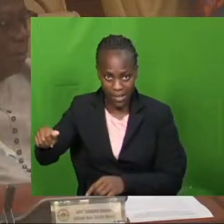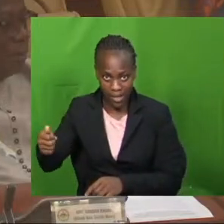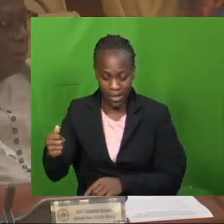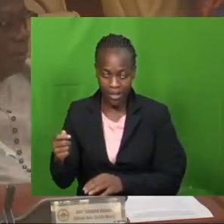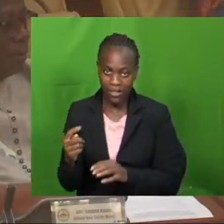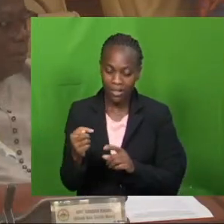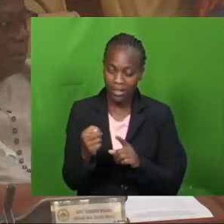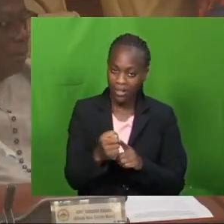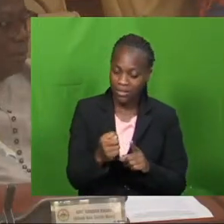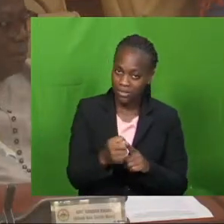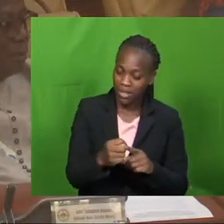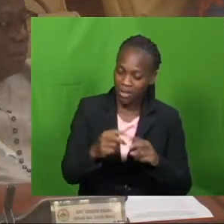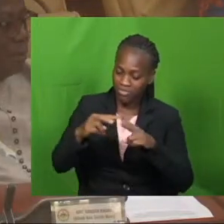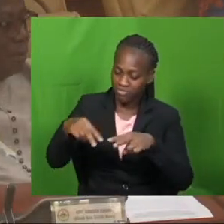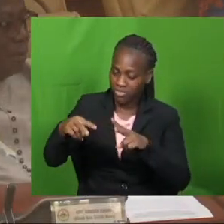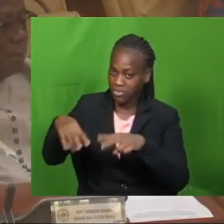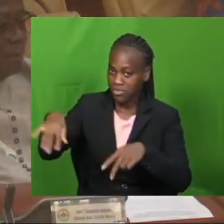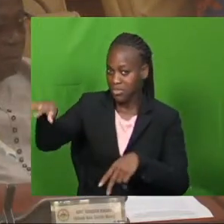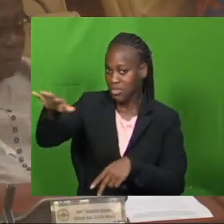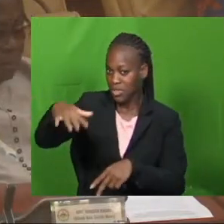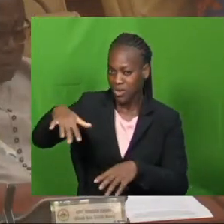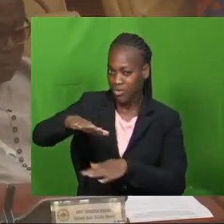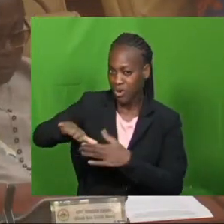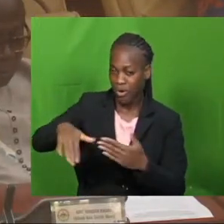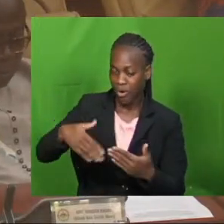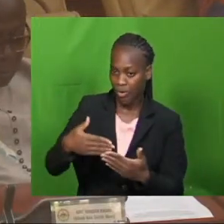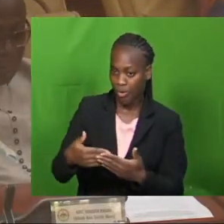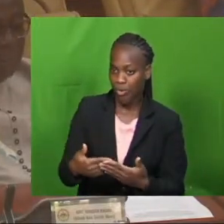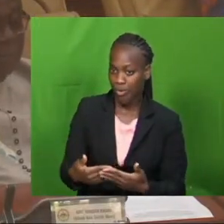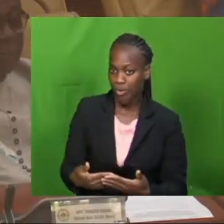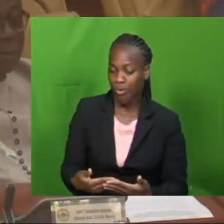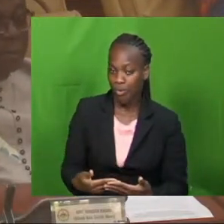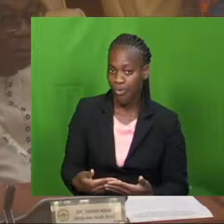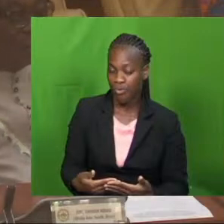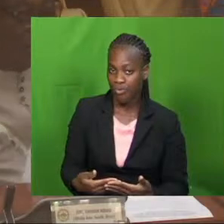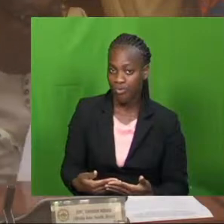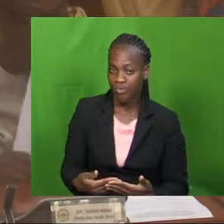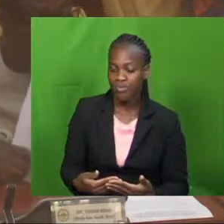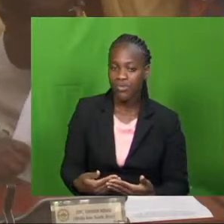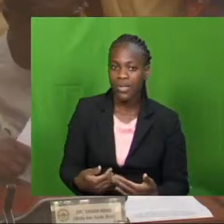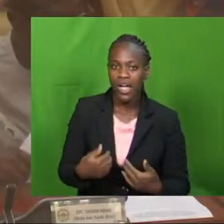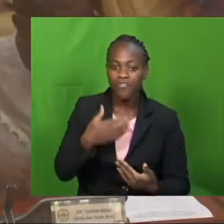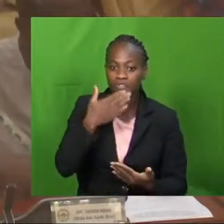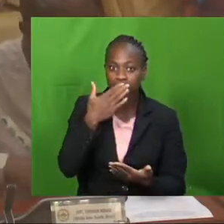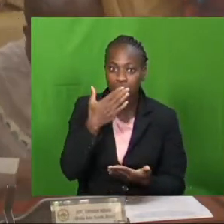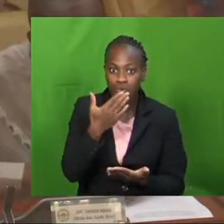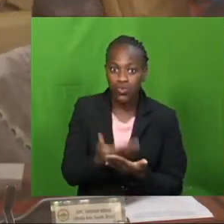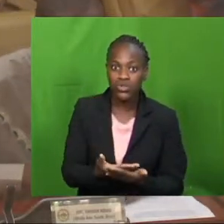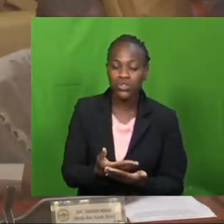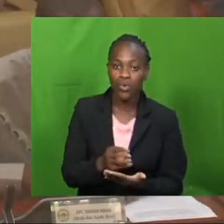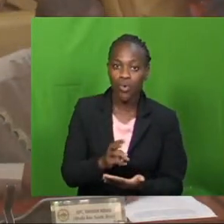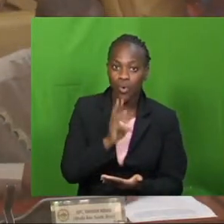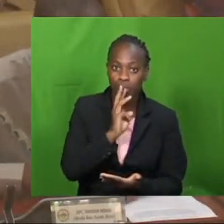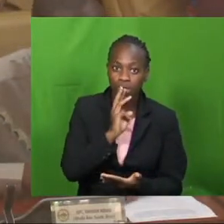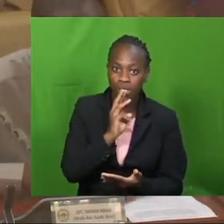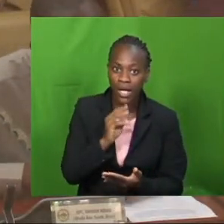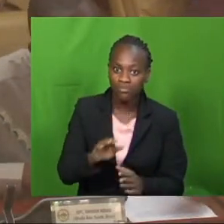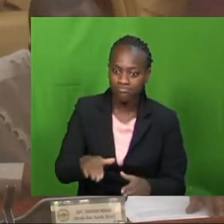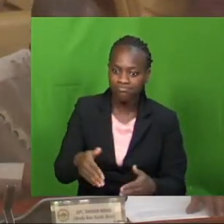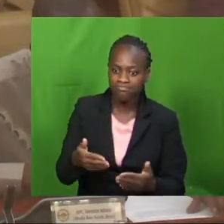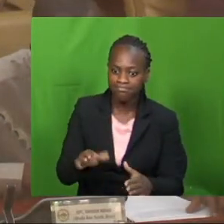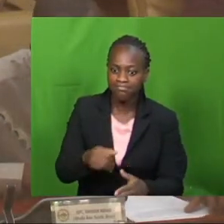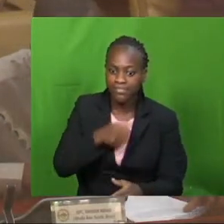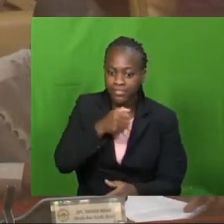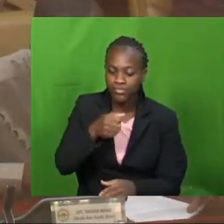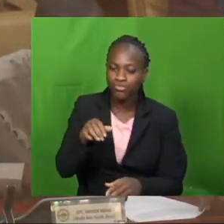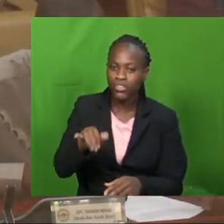towns and villages in the area. And it comes with a dedicated power supply, which would ensure that